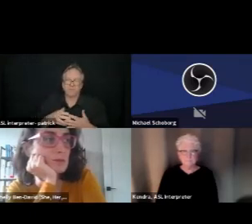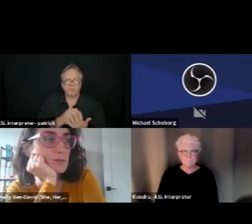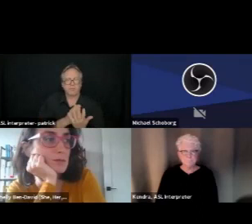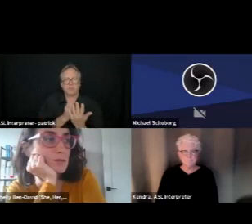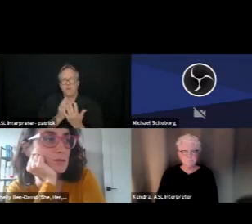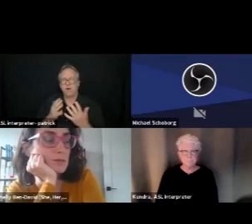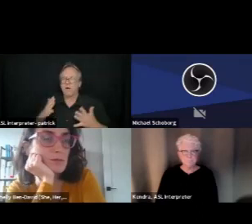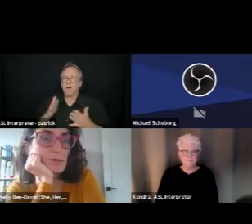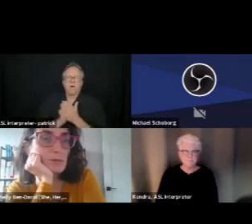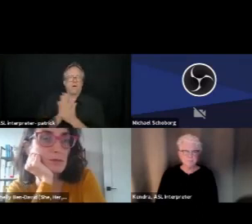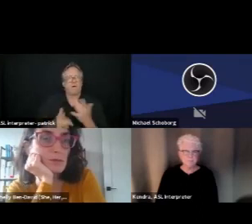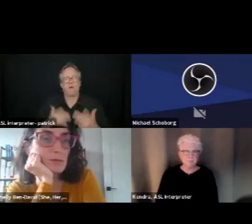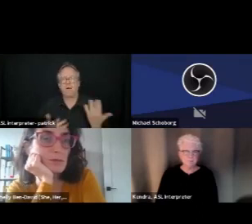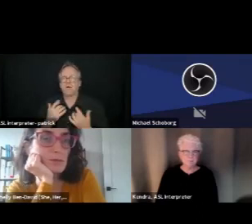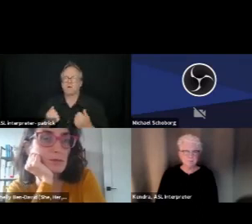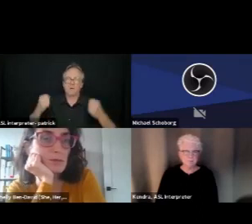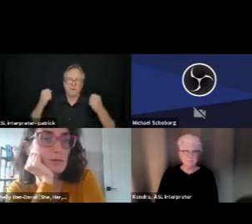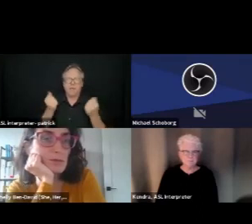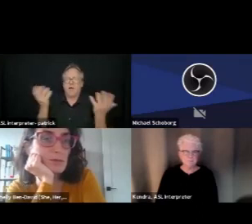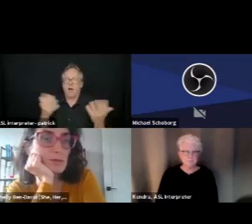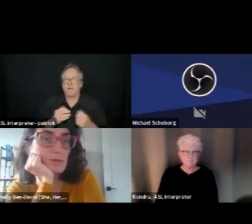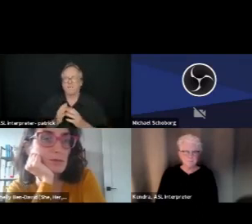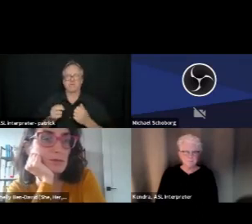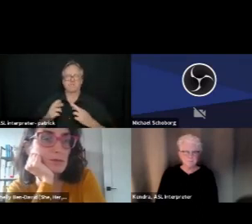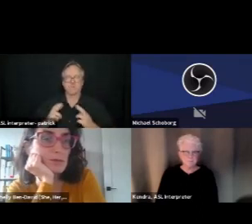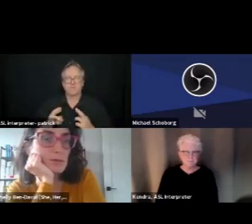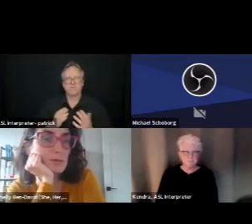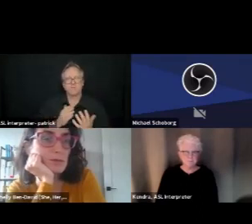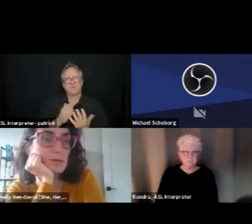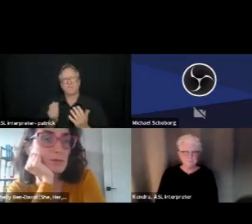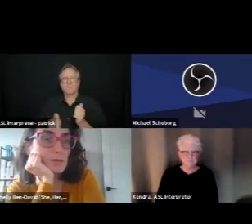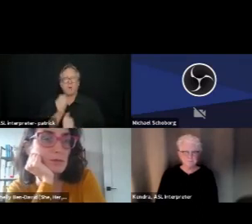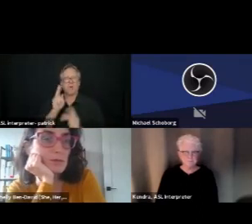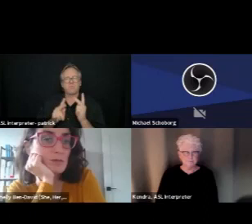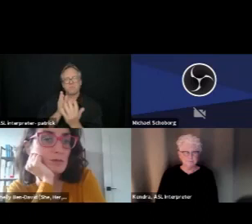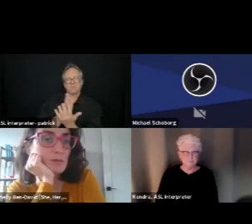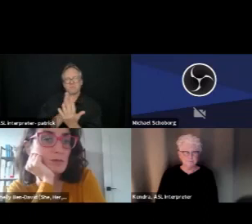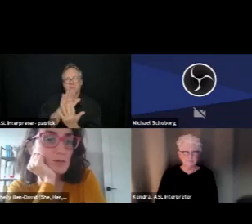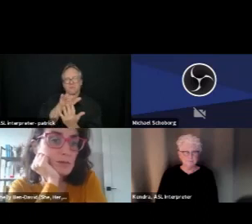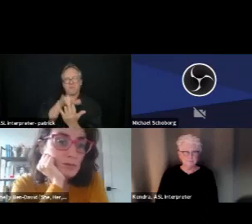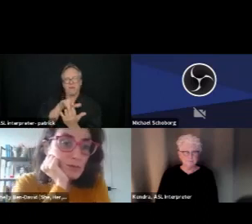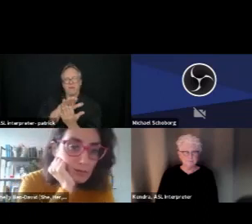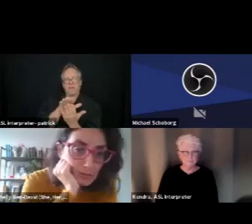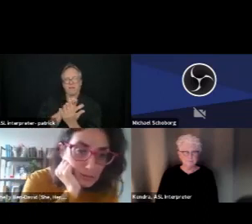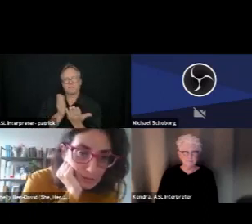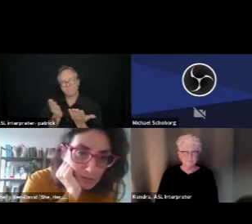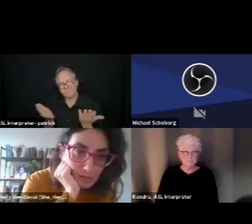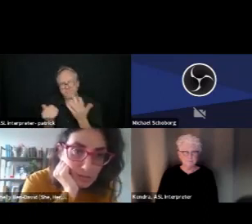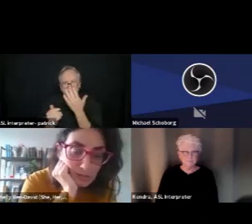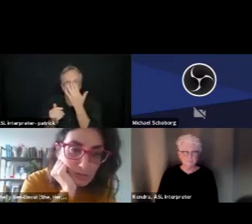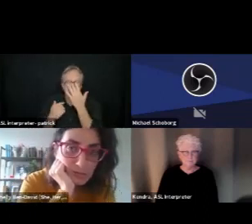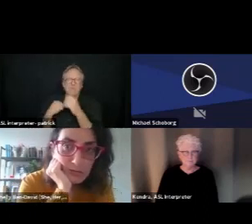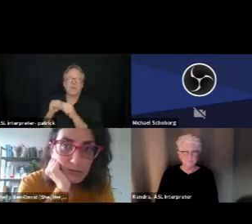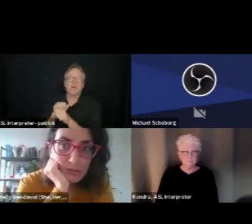that are report experiencing a lot of growth, but then most of the people are kind of in the middle over here, which, I worked